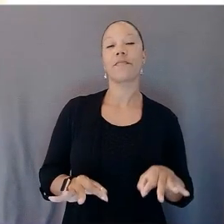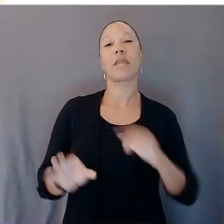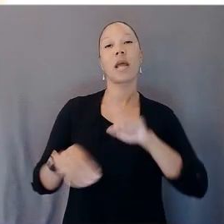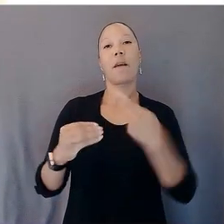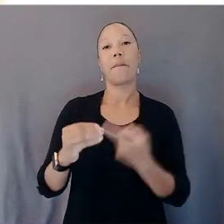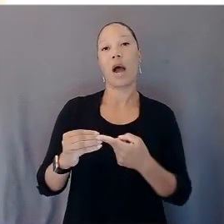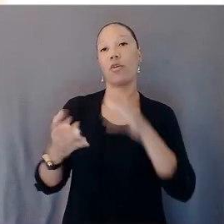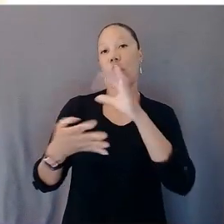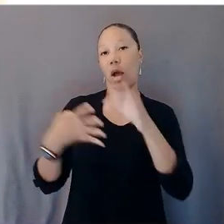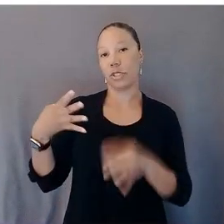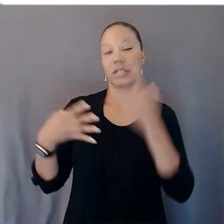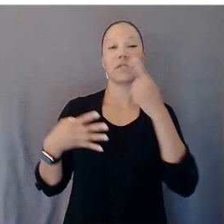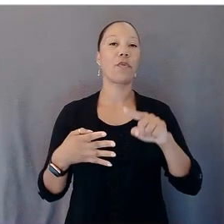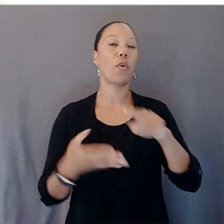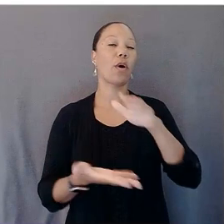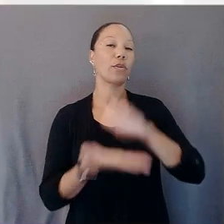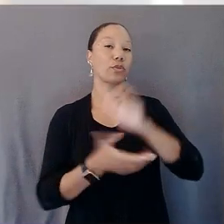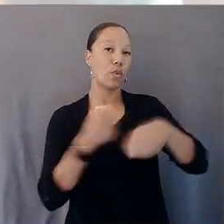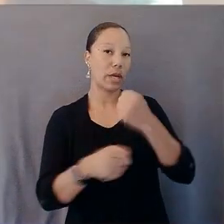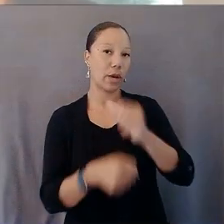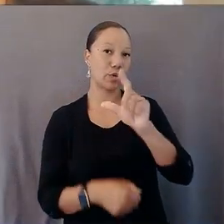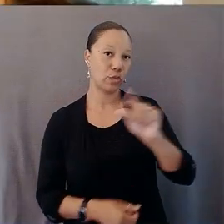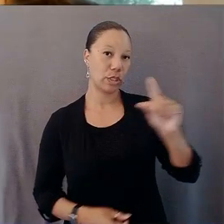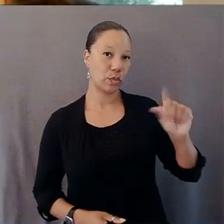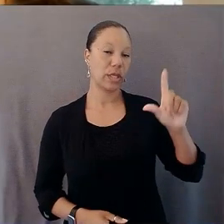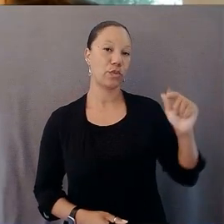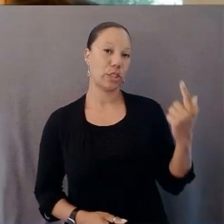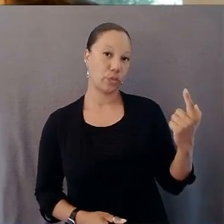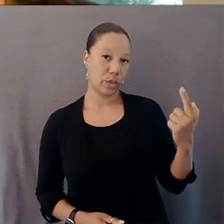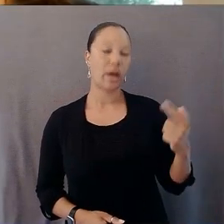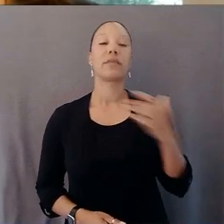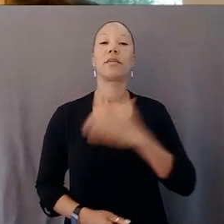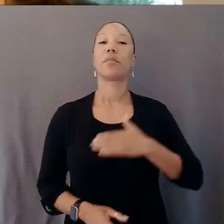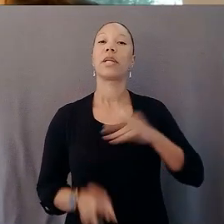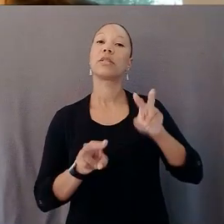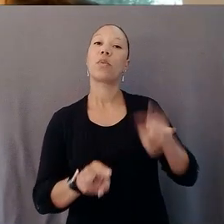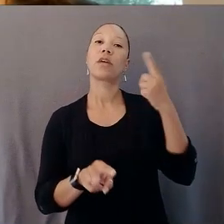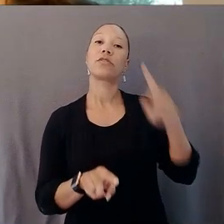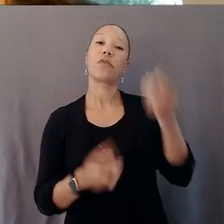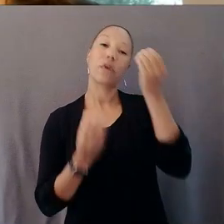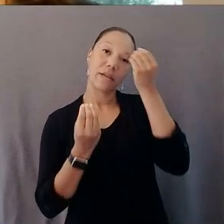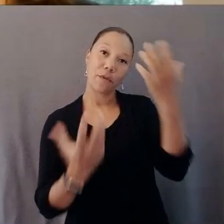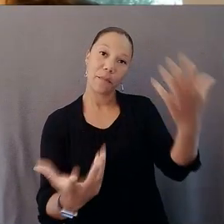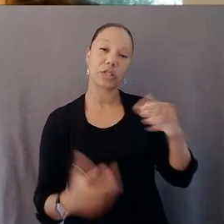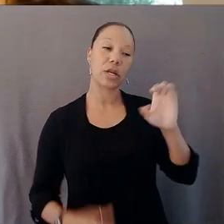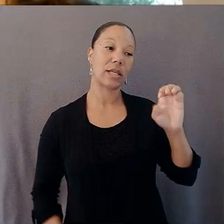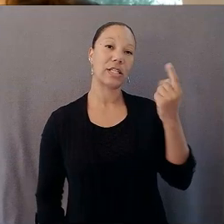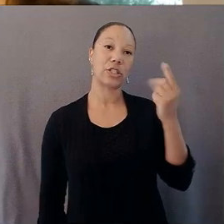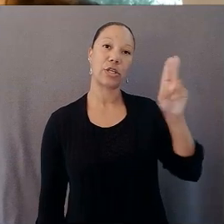the 2020-2021 school year. Please look for the meeting details on the EGUSD